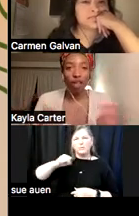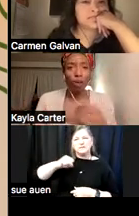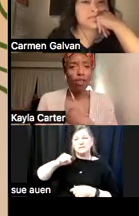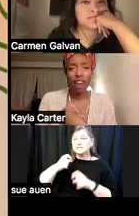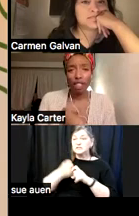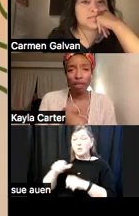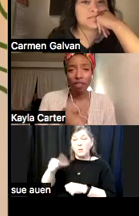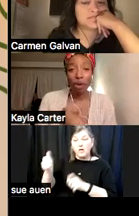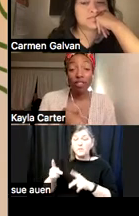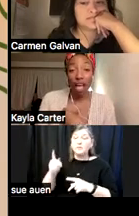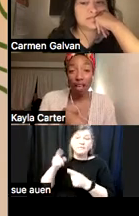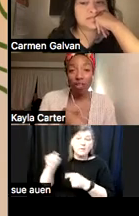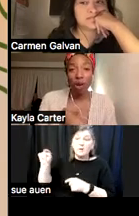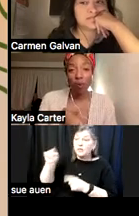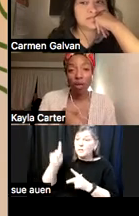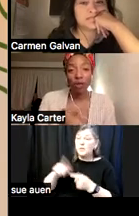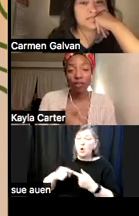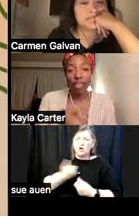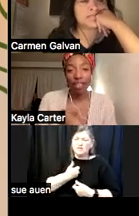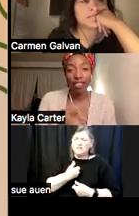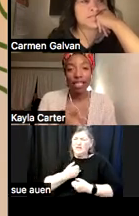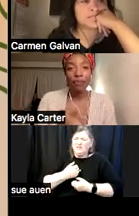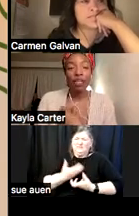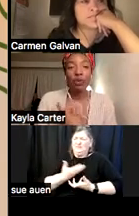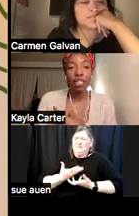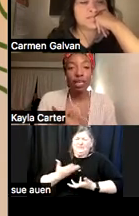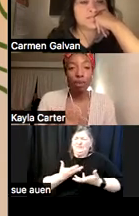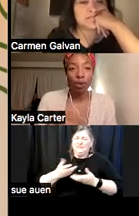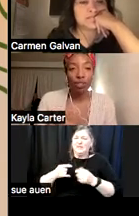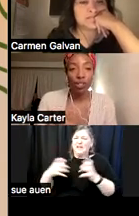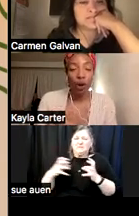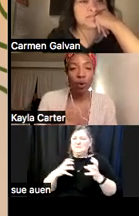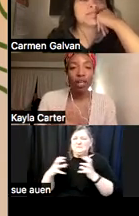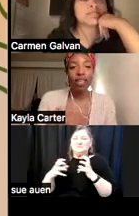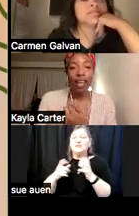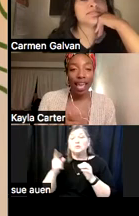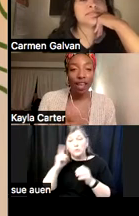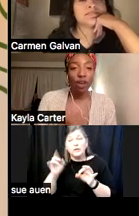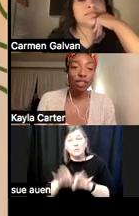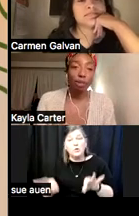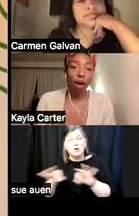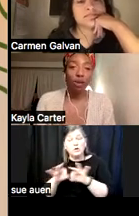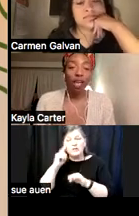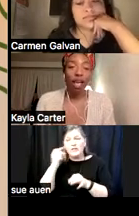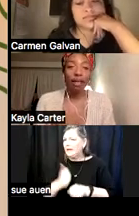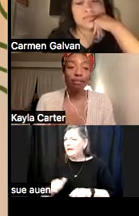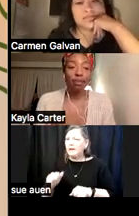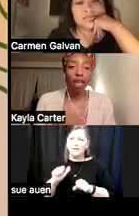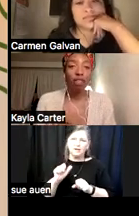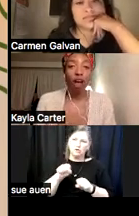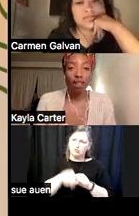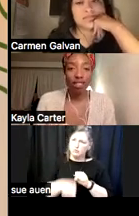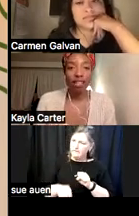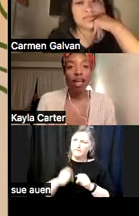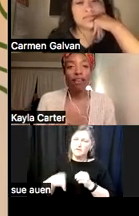people, whether it actually be from ourselves, around what grief is. And it's really important to know that A, grief is about